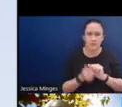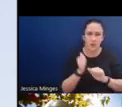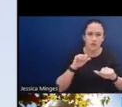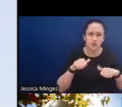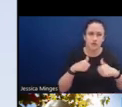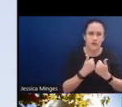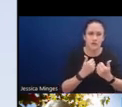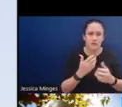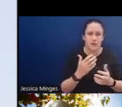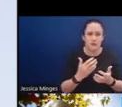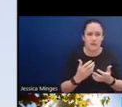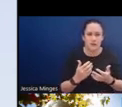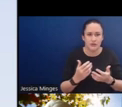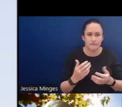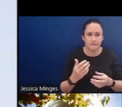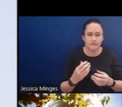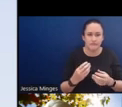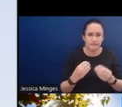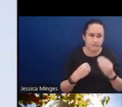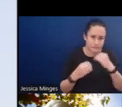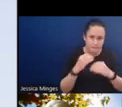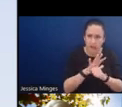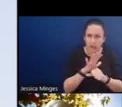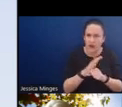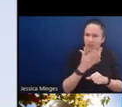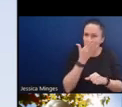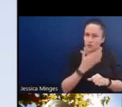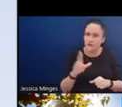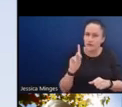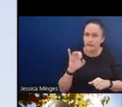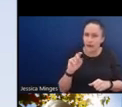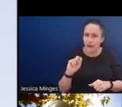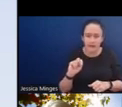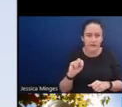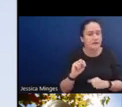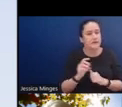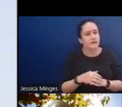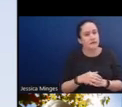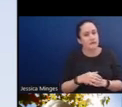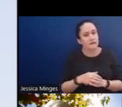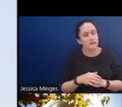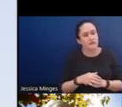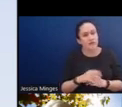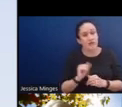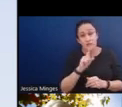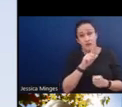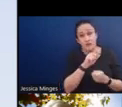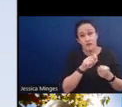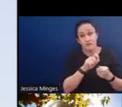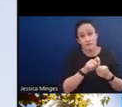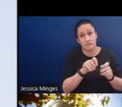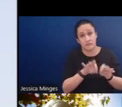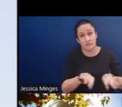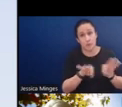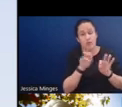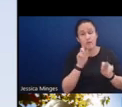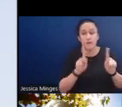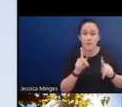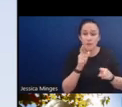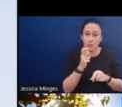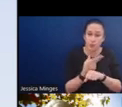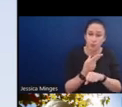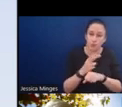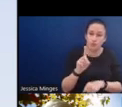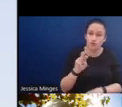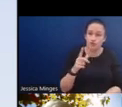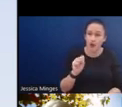enough of a well-balanced diet. And so these are really particularly important for people who use drugs if they